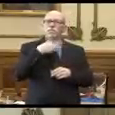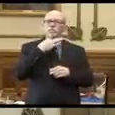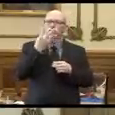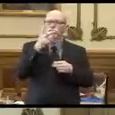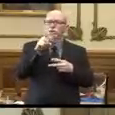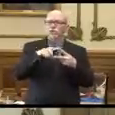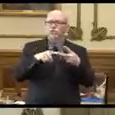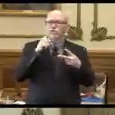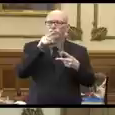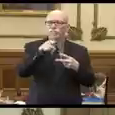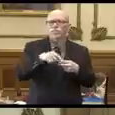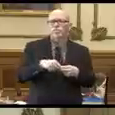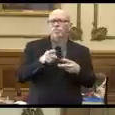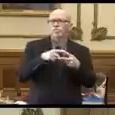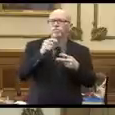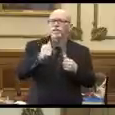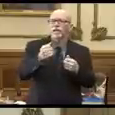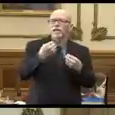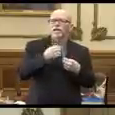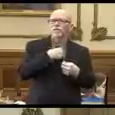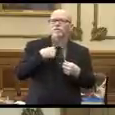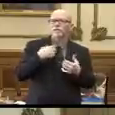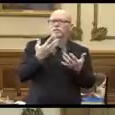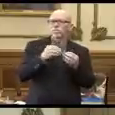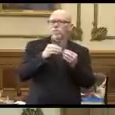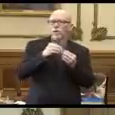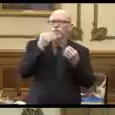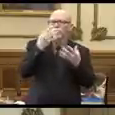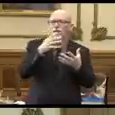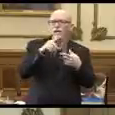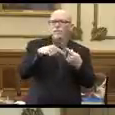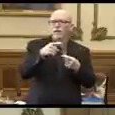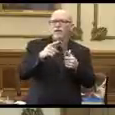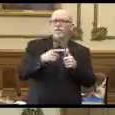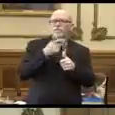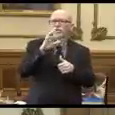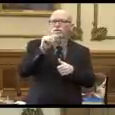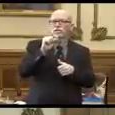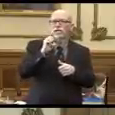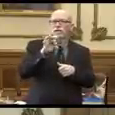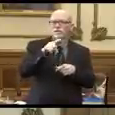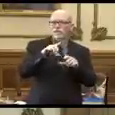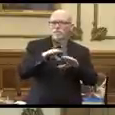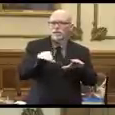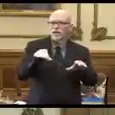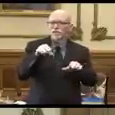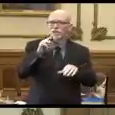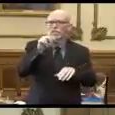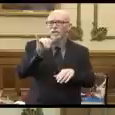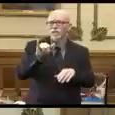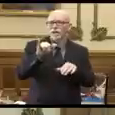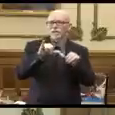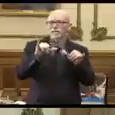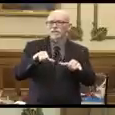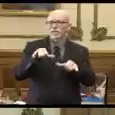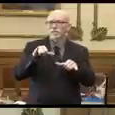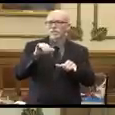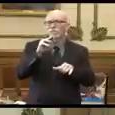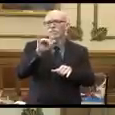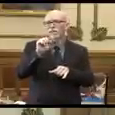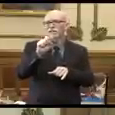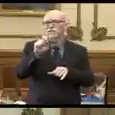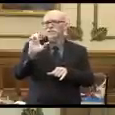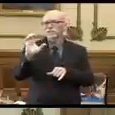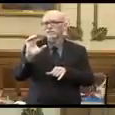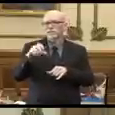questions for you. One is, can you give us any more information about the first case of pediatric multi-system